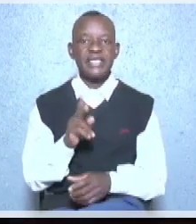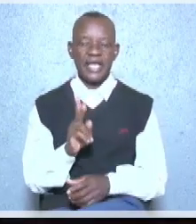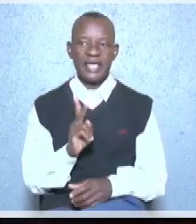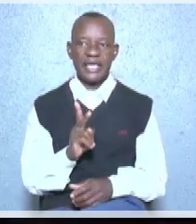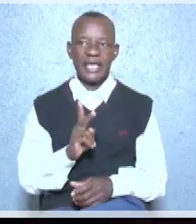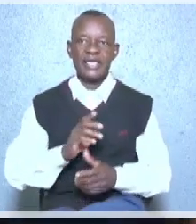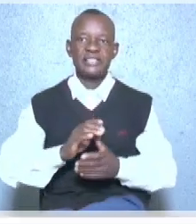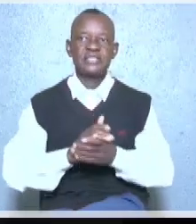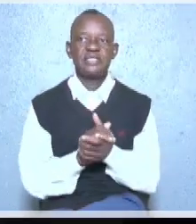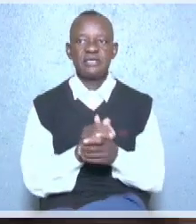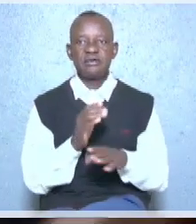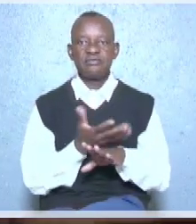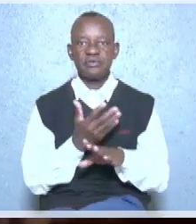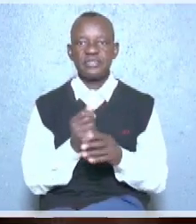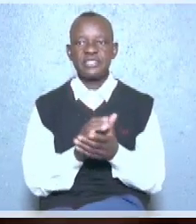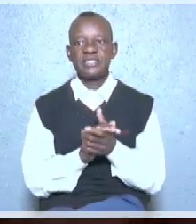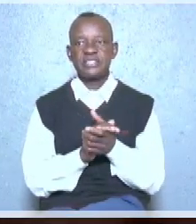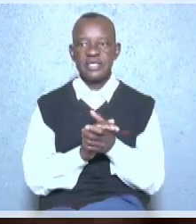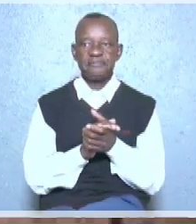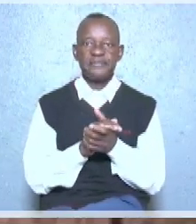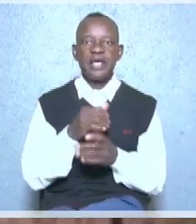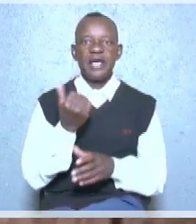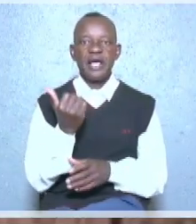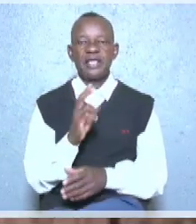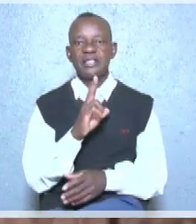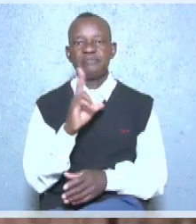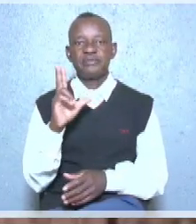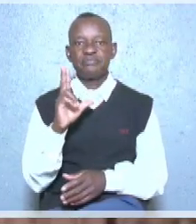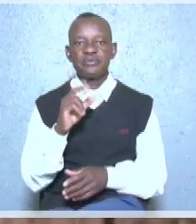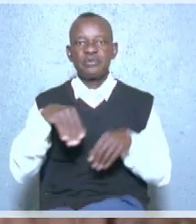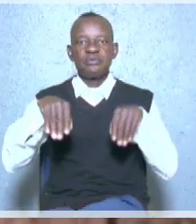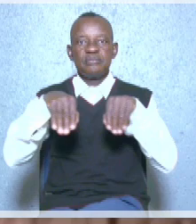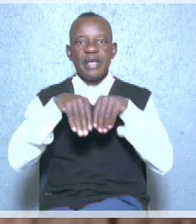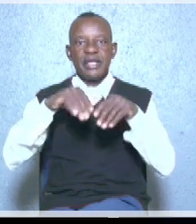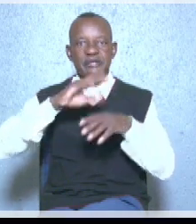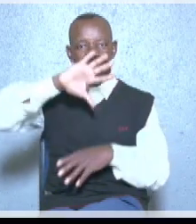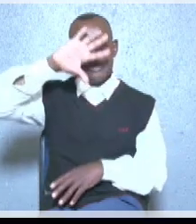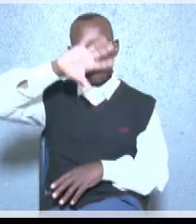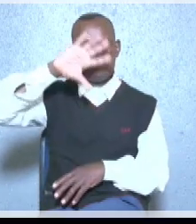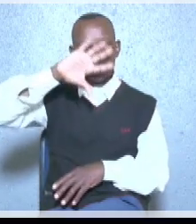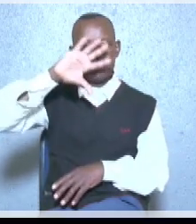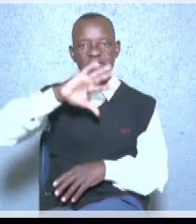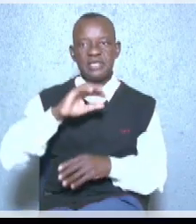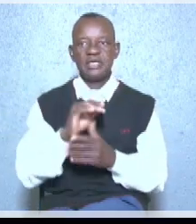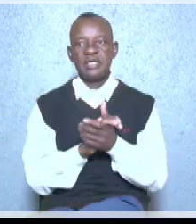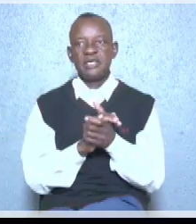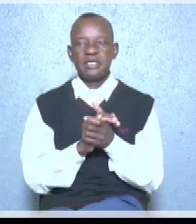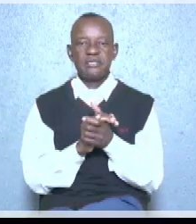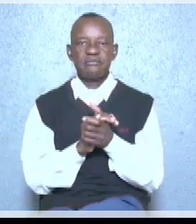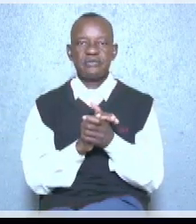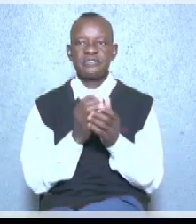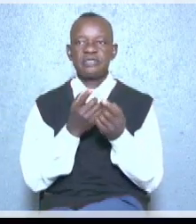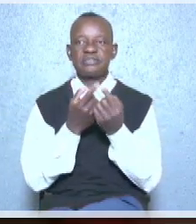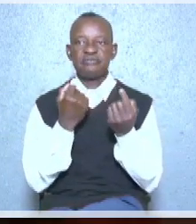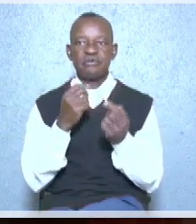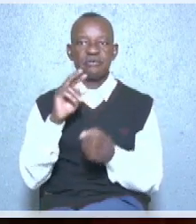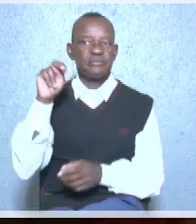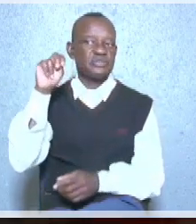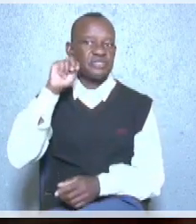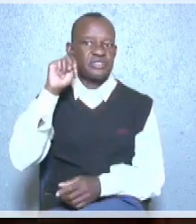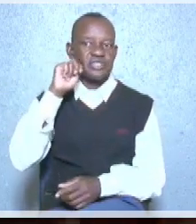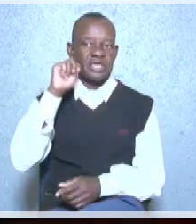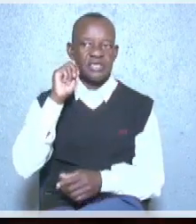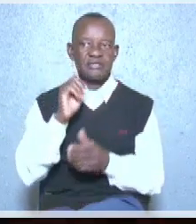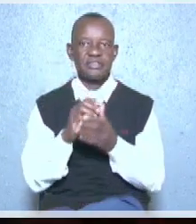from Nigeria. And so I still really feel that a series needs to be, and the proper story needs to be told